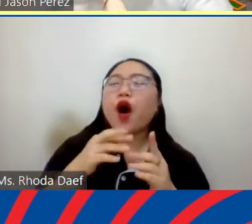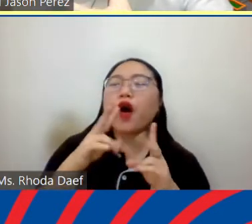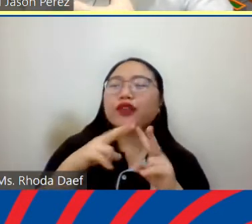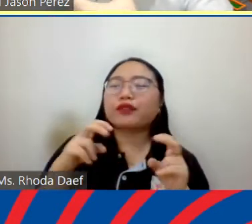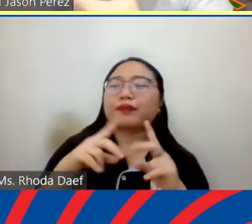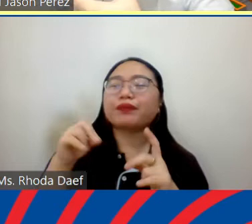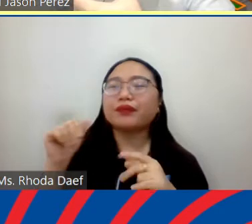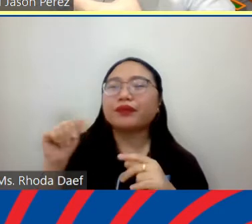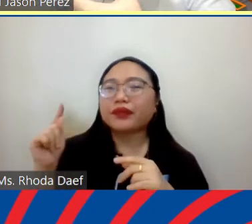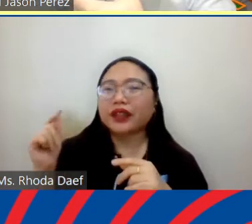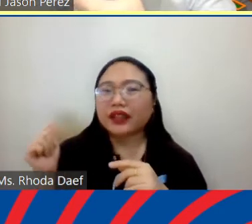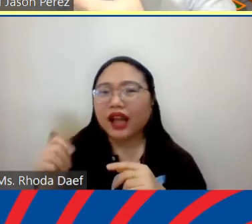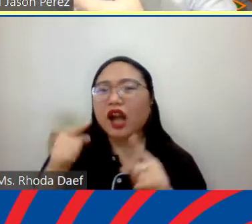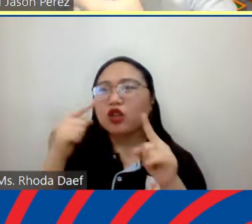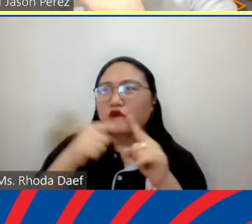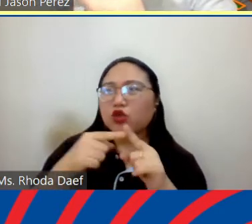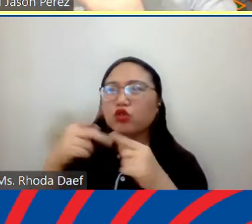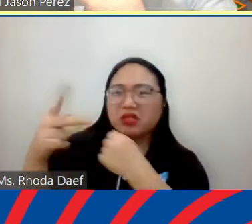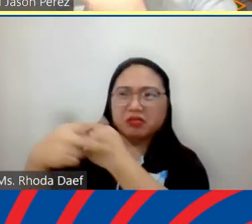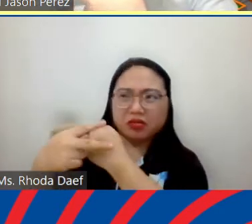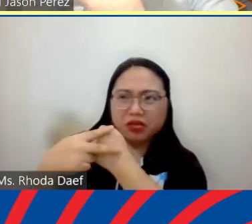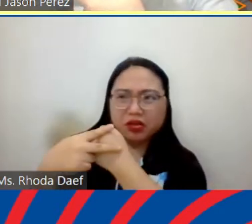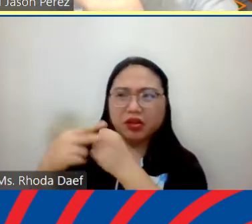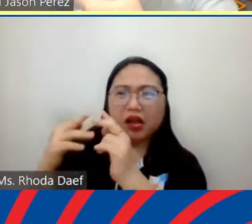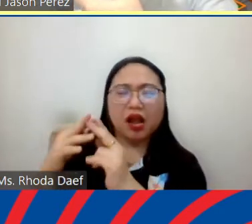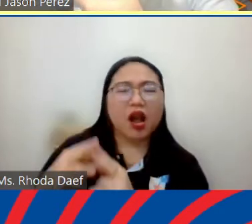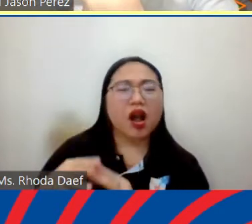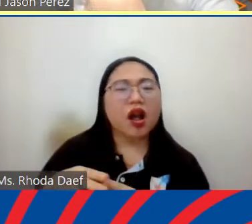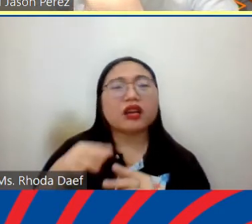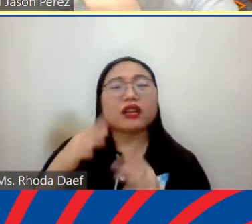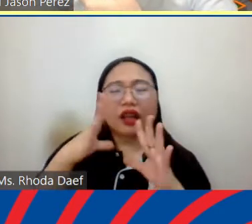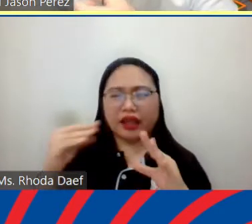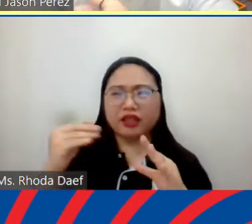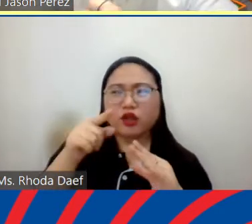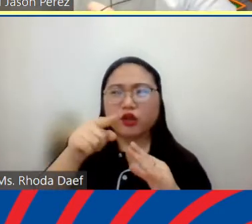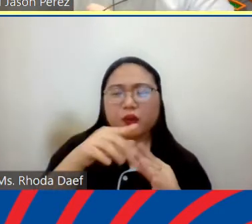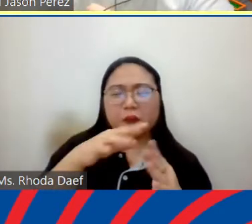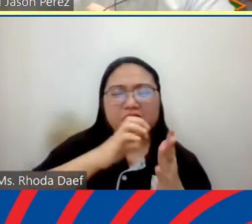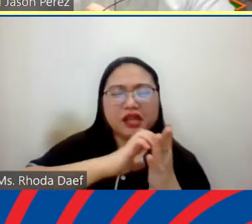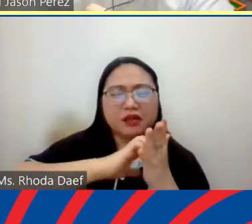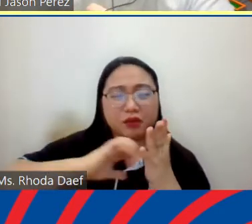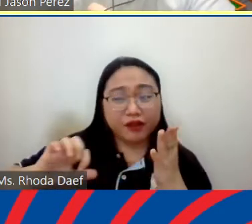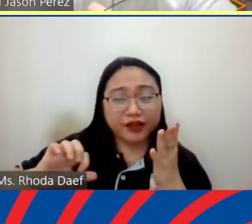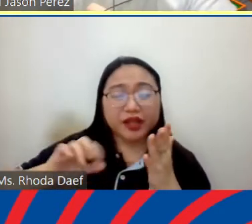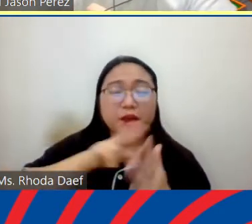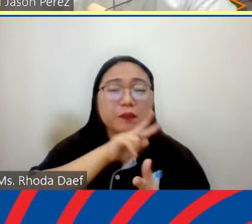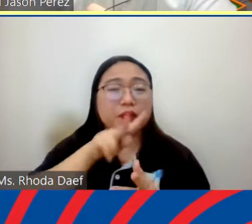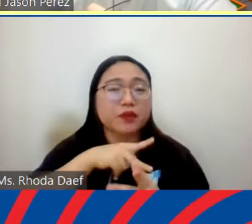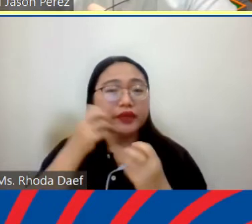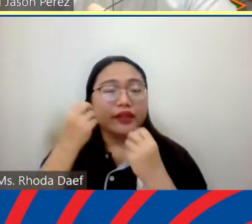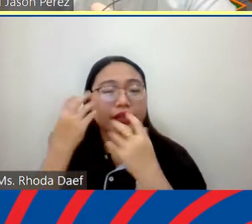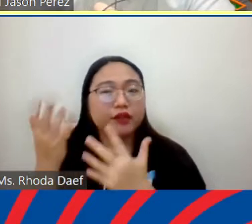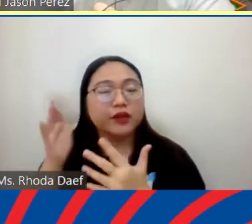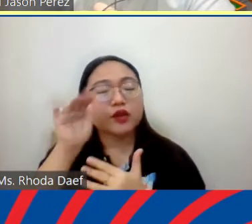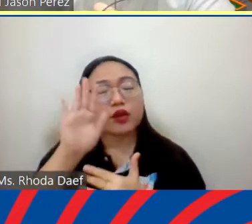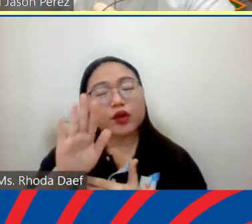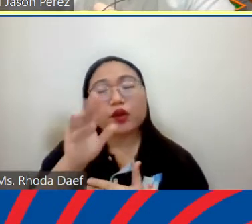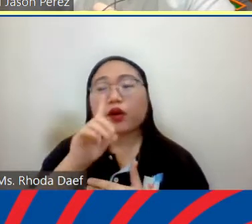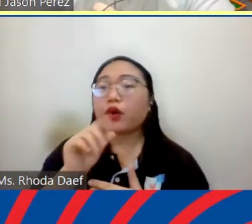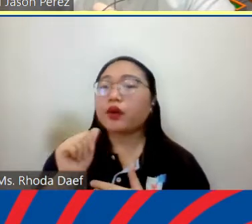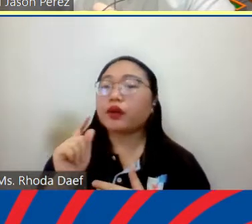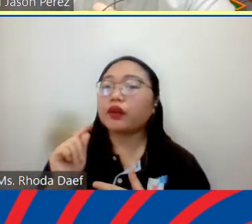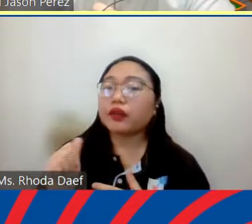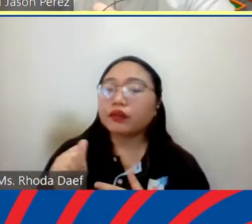repository, and at the same time you will be removing personal information in your data. So you have